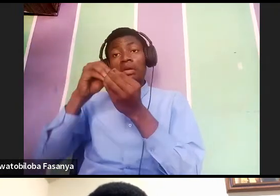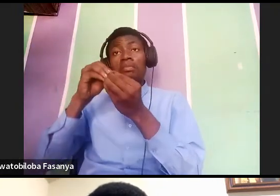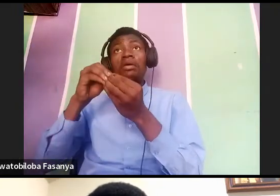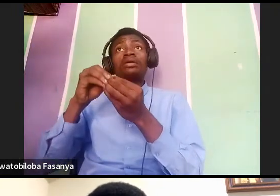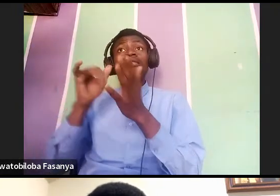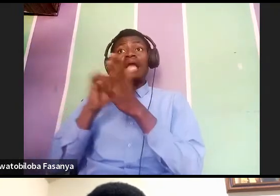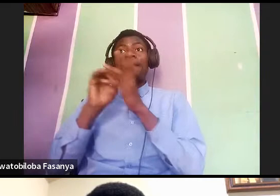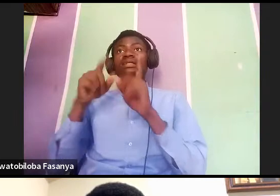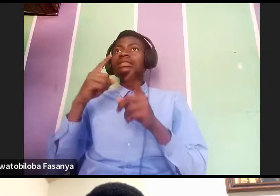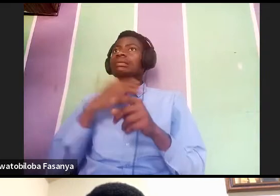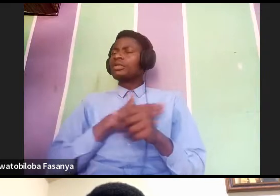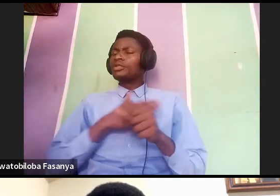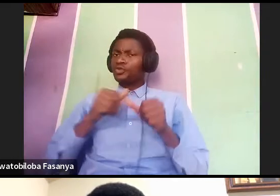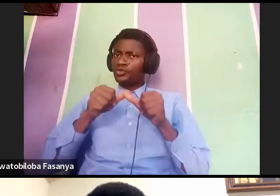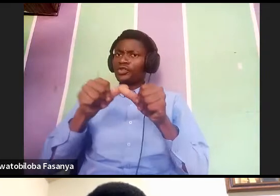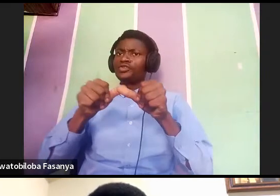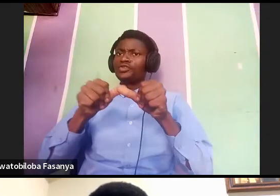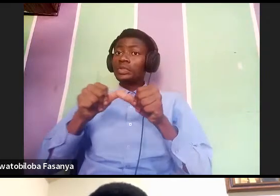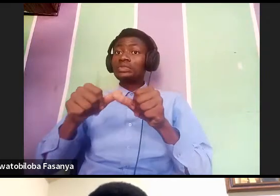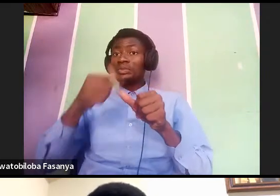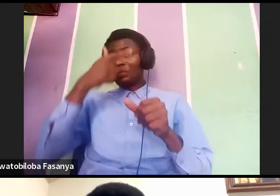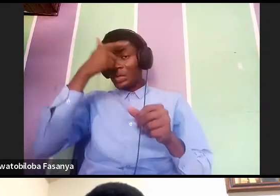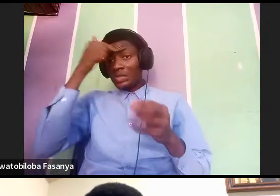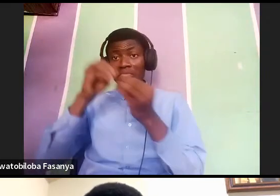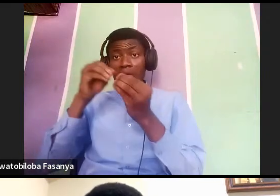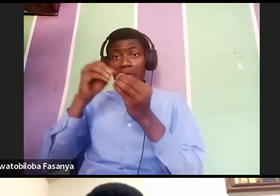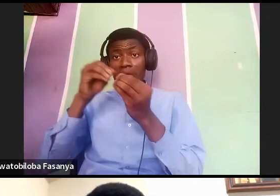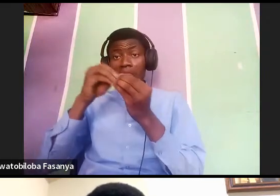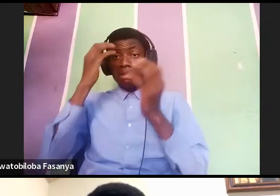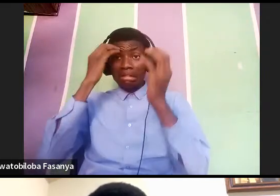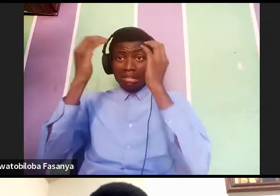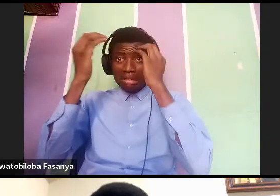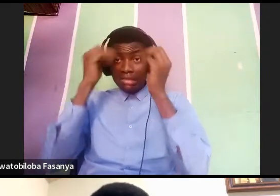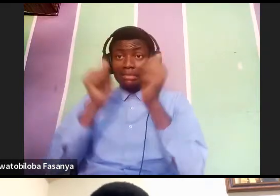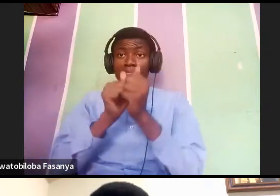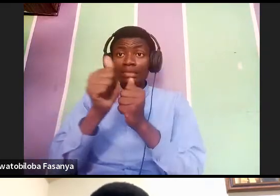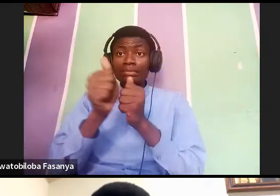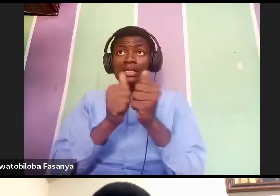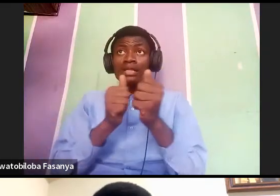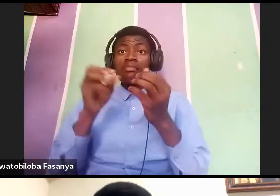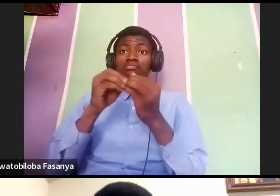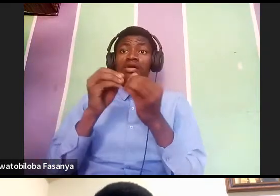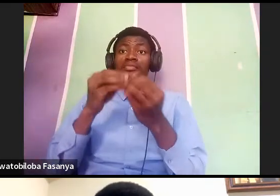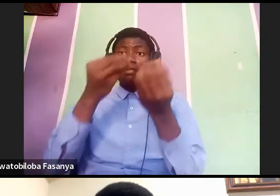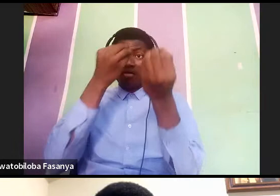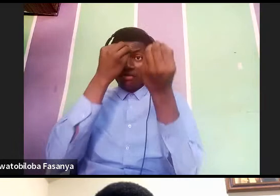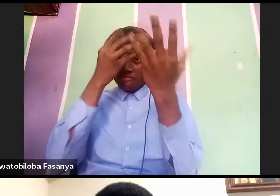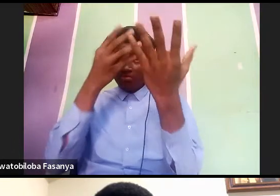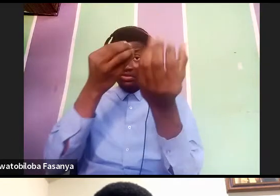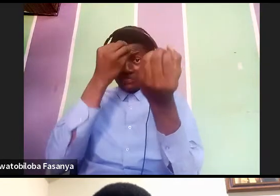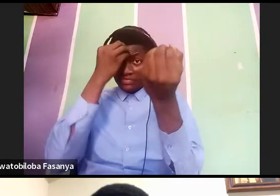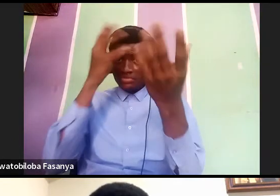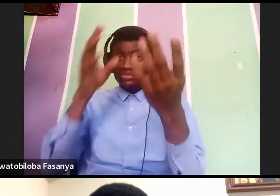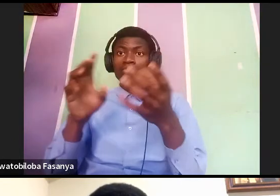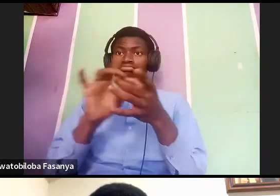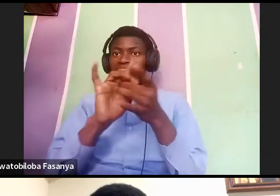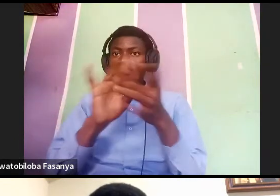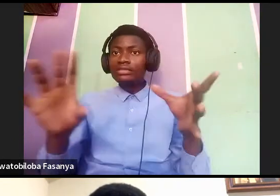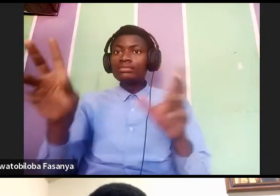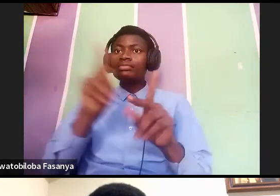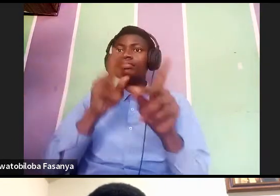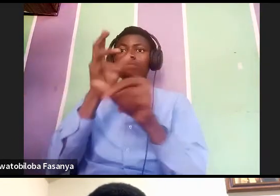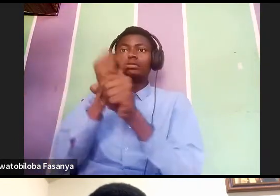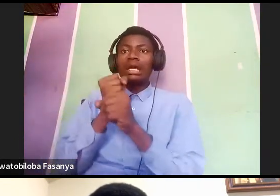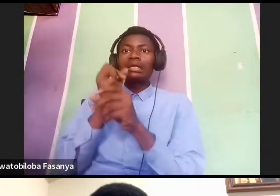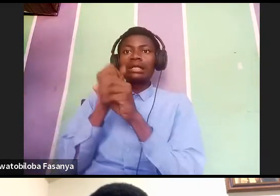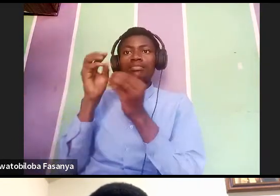much knowledge is being passed and how much information people come to terms with. Information is power. So